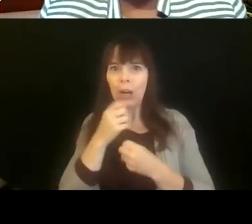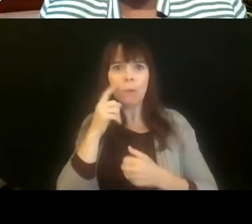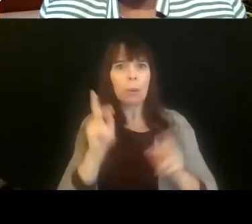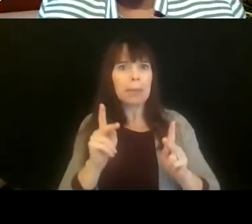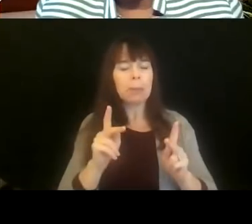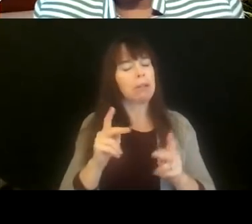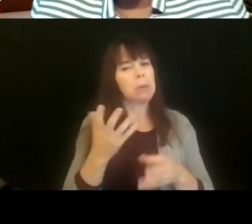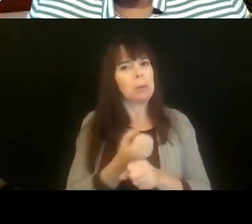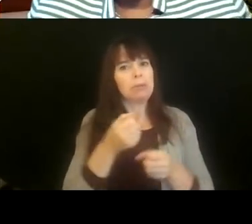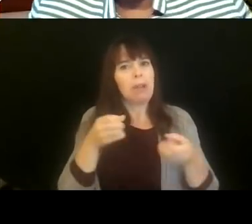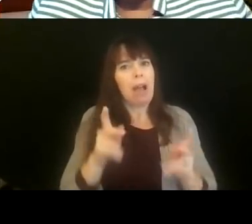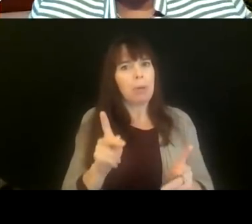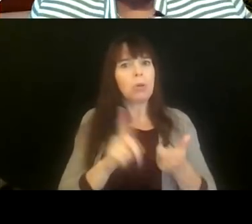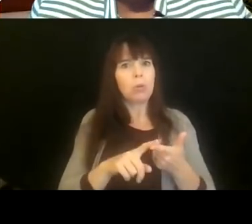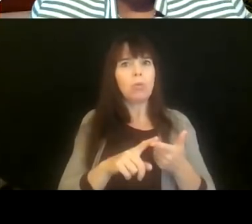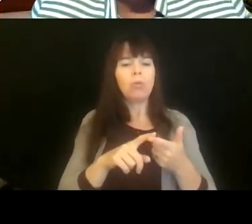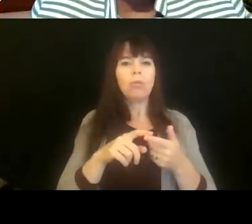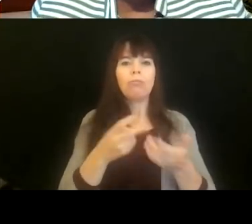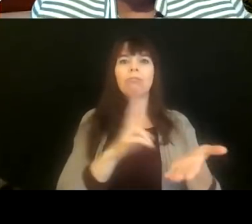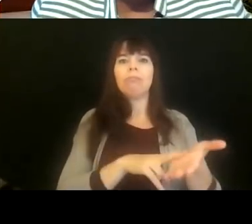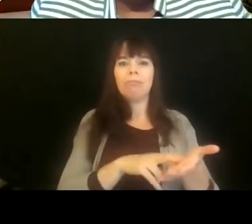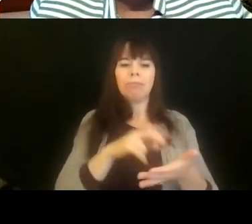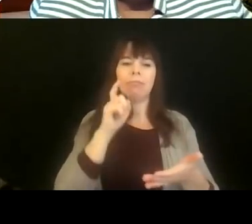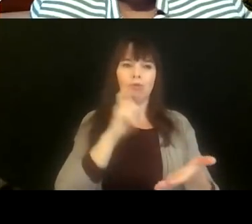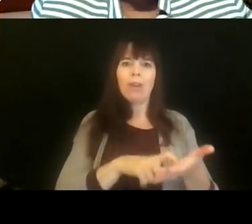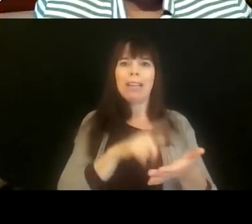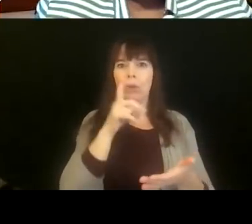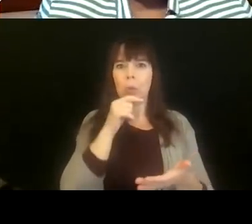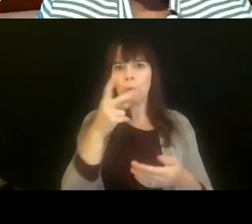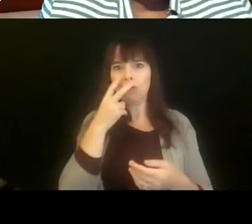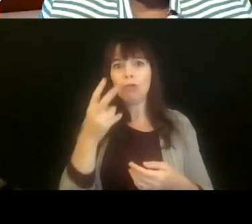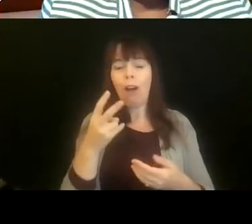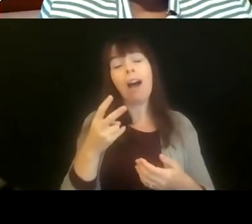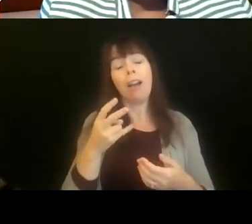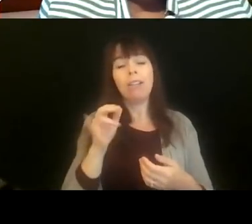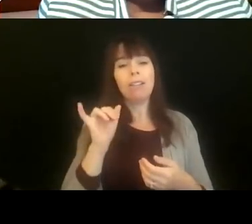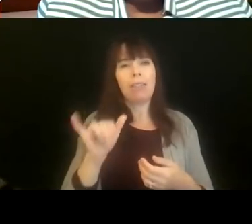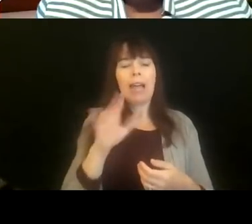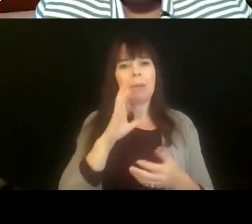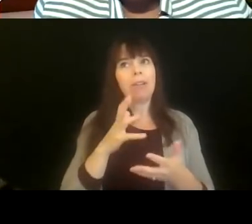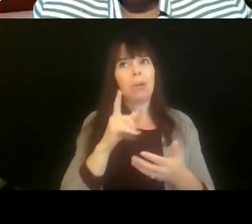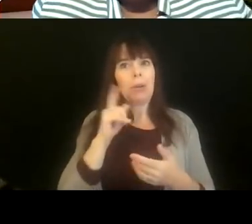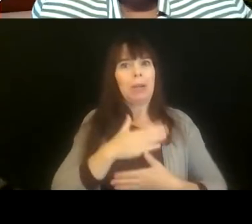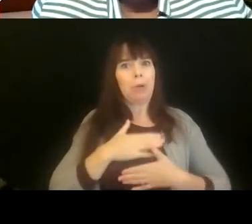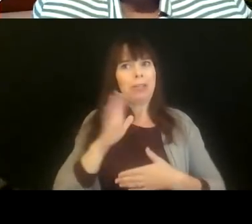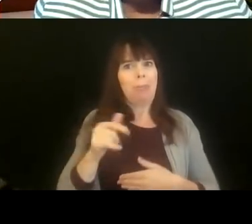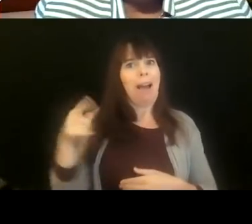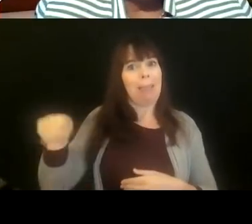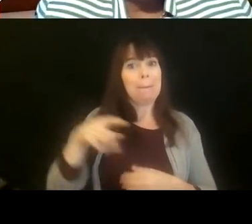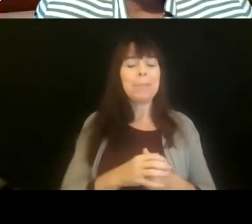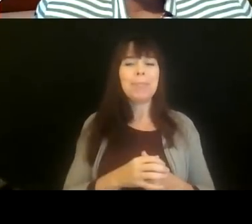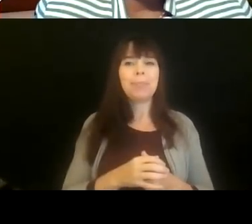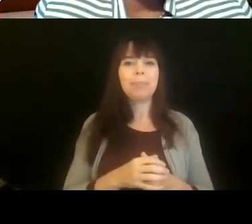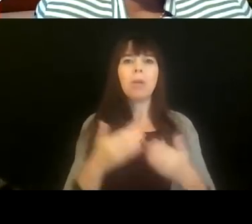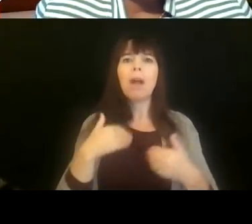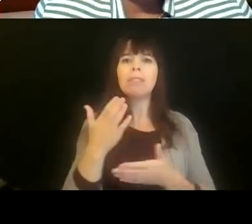the opportunity to go in and recognize someone, and it will be much appreciated by them. So we have a